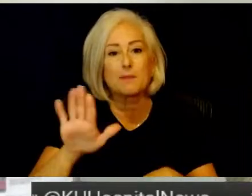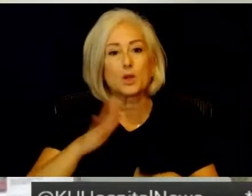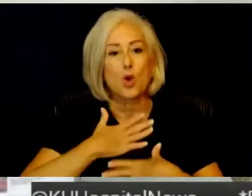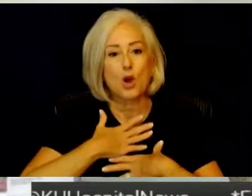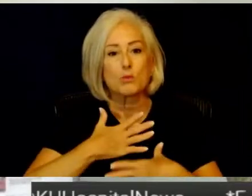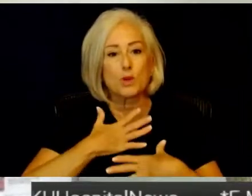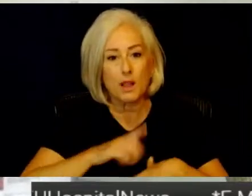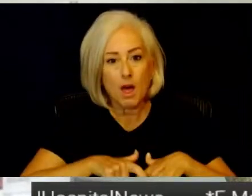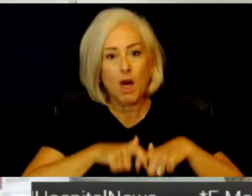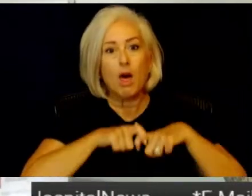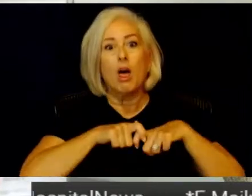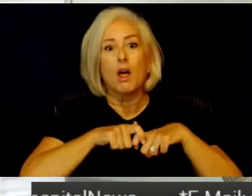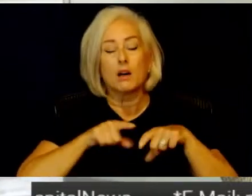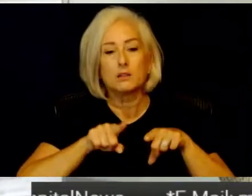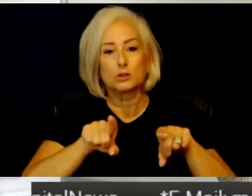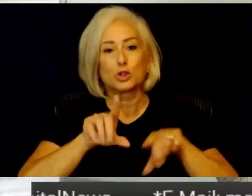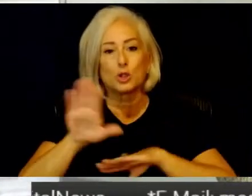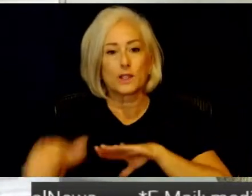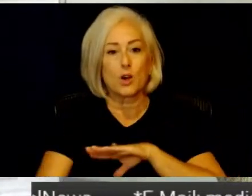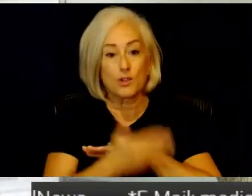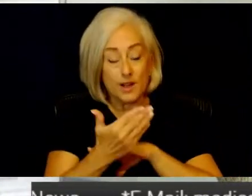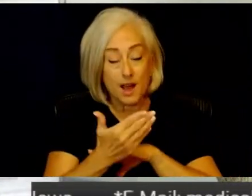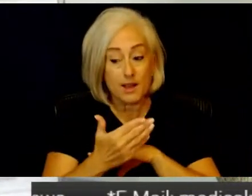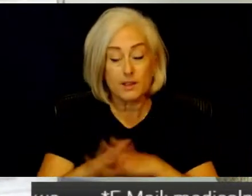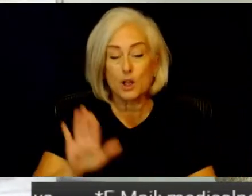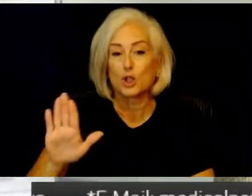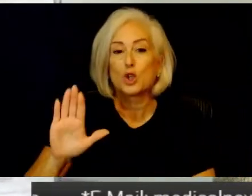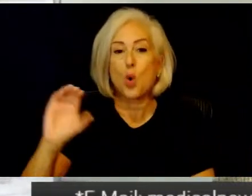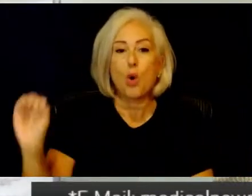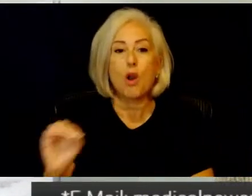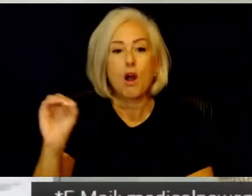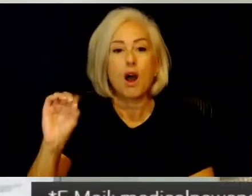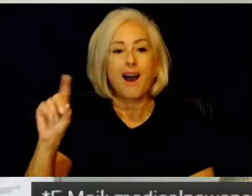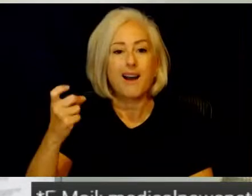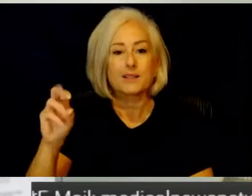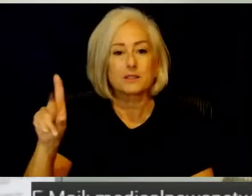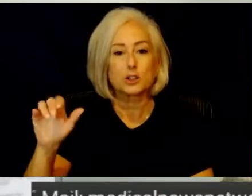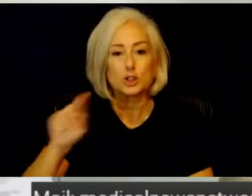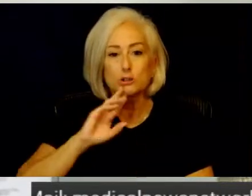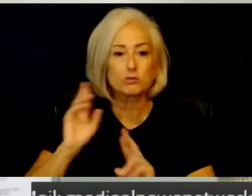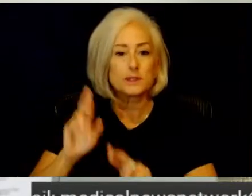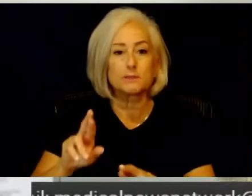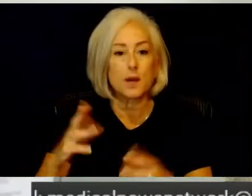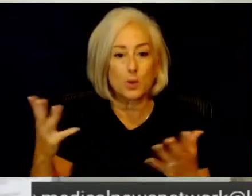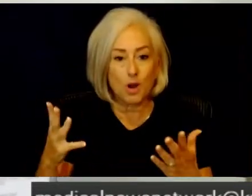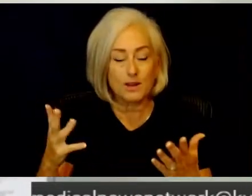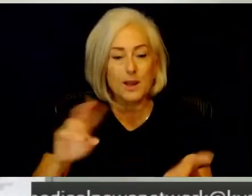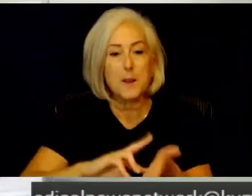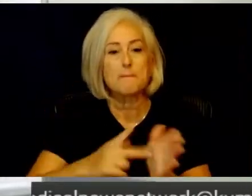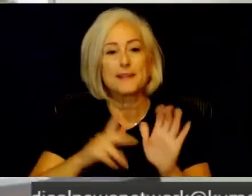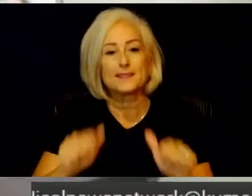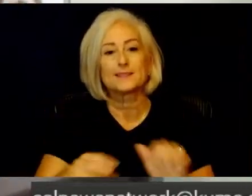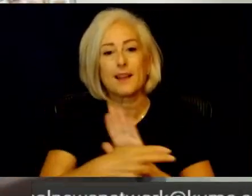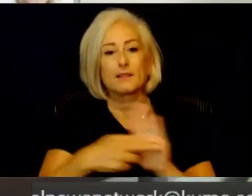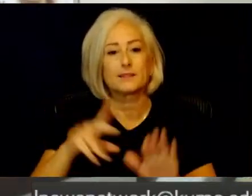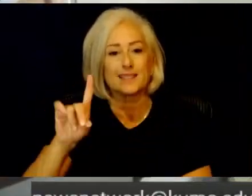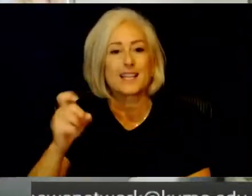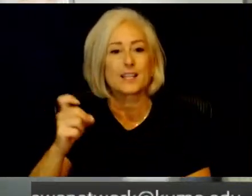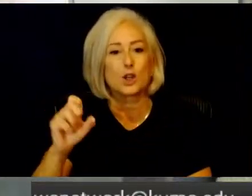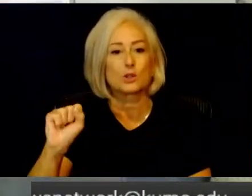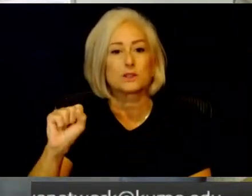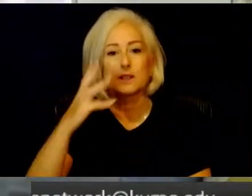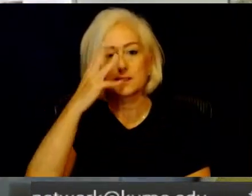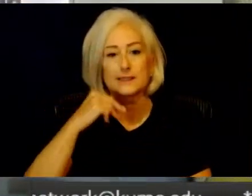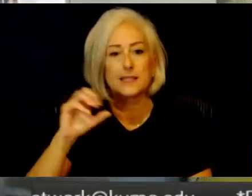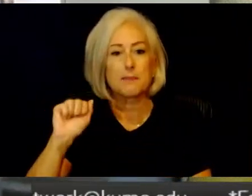night, and how is your oxygen responding to that. So basically diagnosing sleep apnea with that device. This is a more traditional format